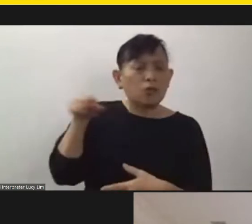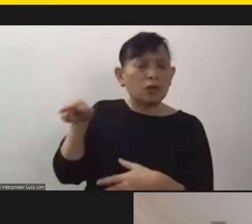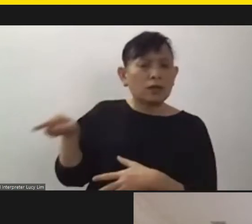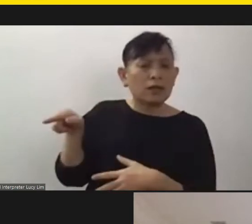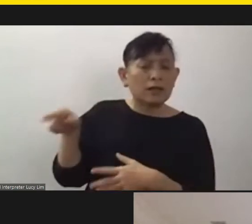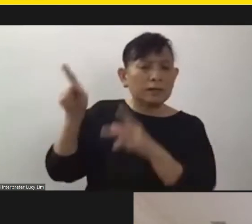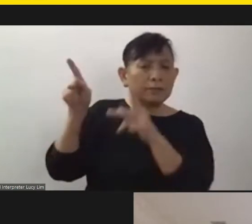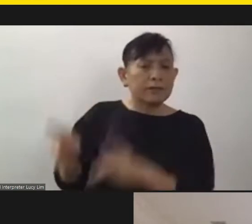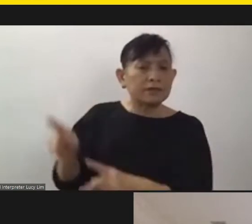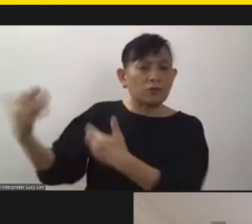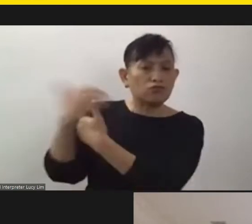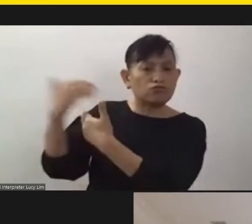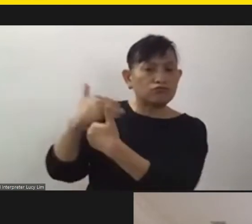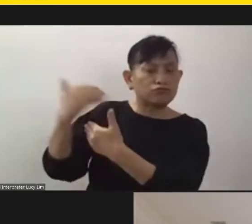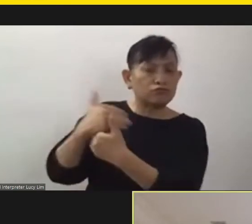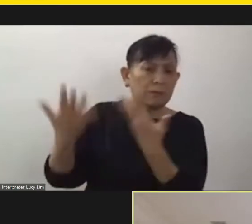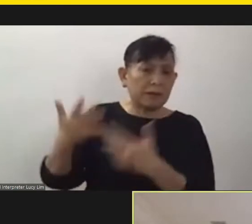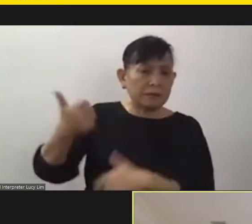or is a superior.